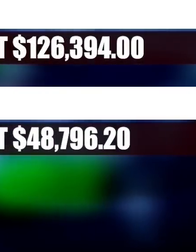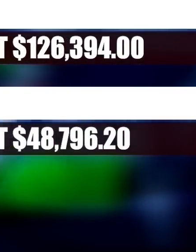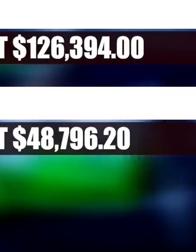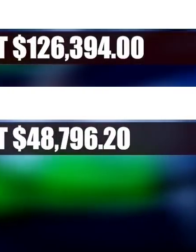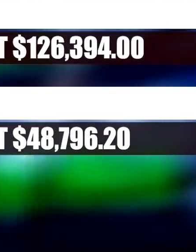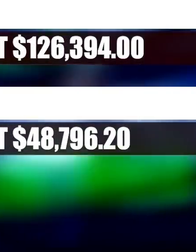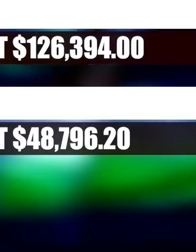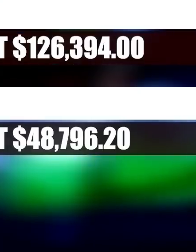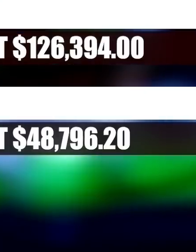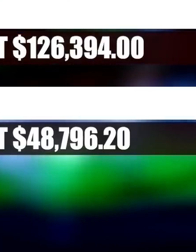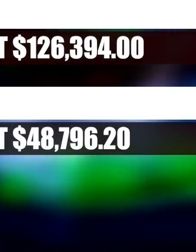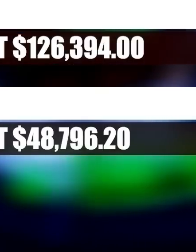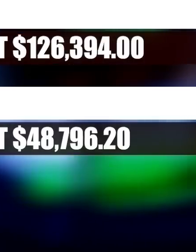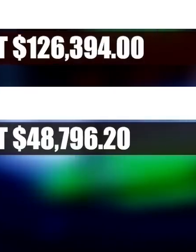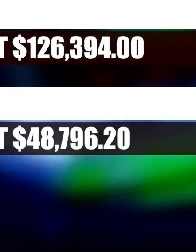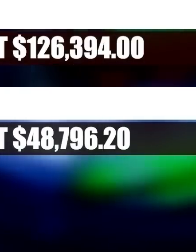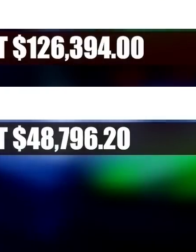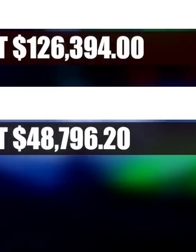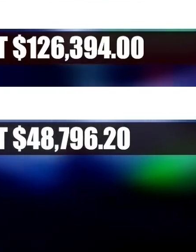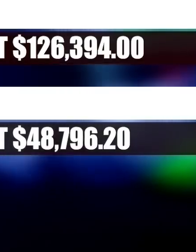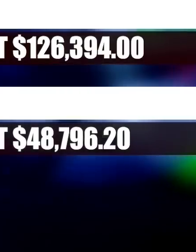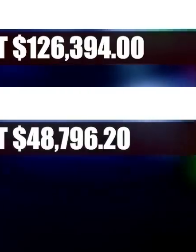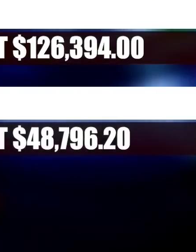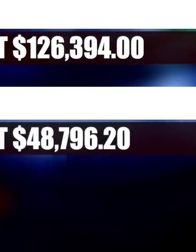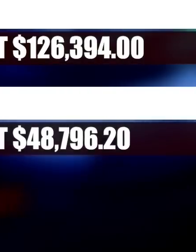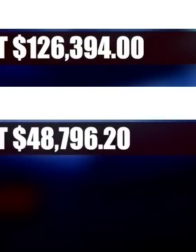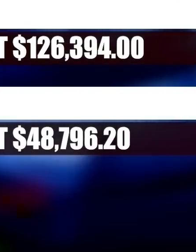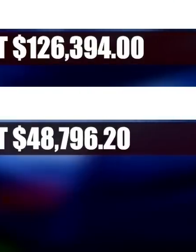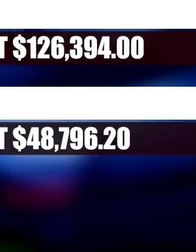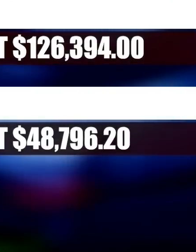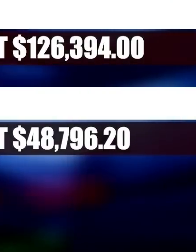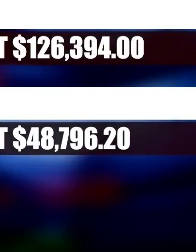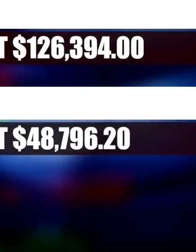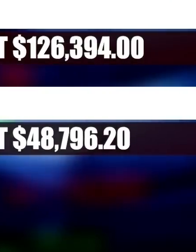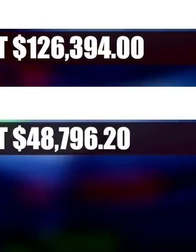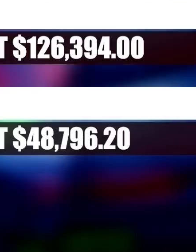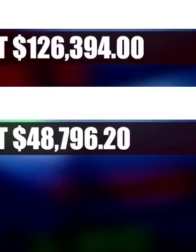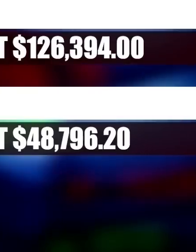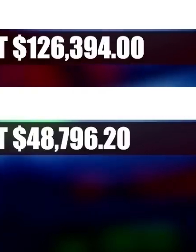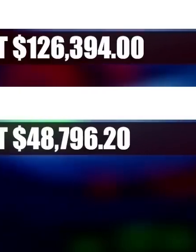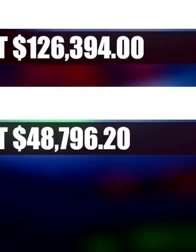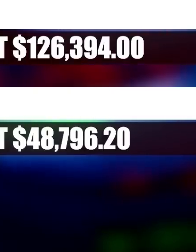35,679 shares changing hands for a value of Trinidad and Tobago